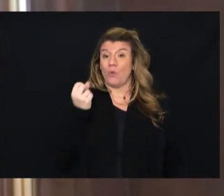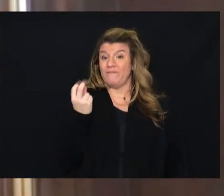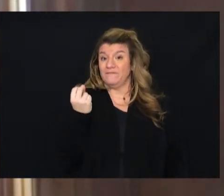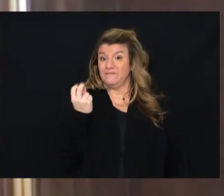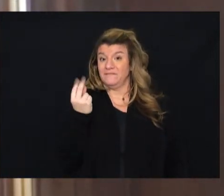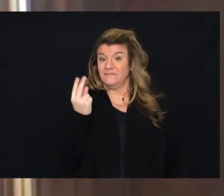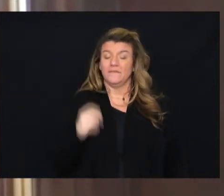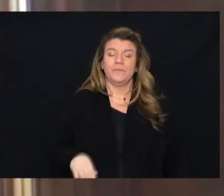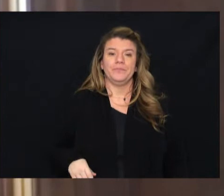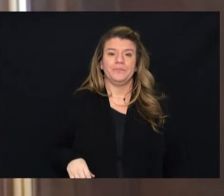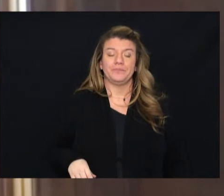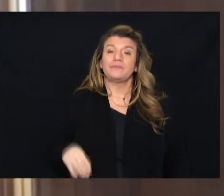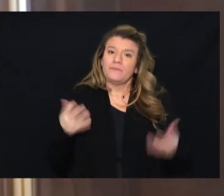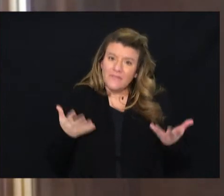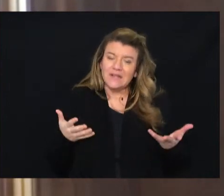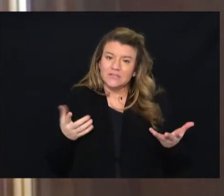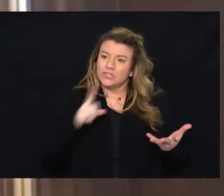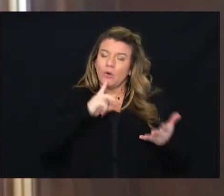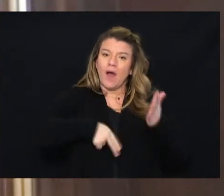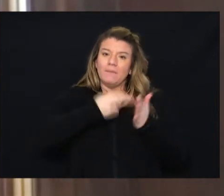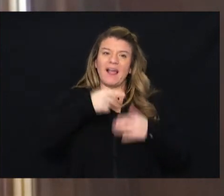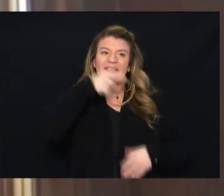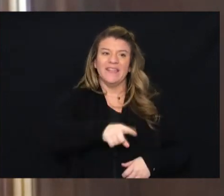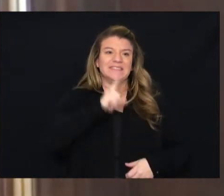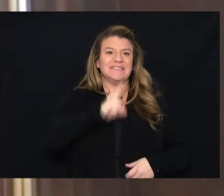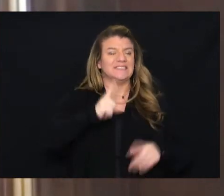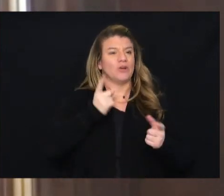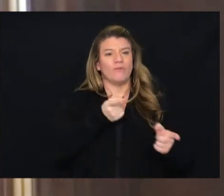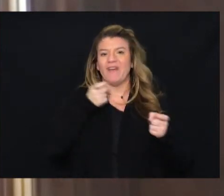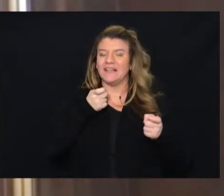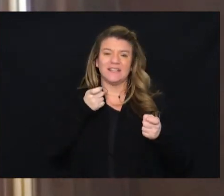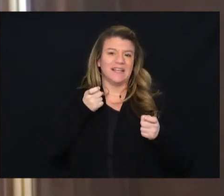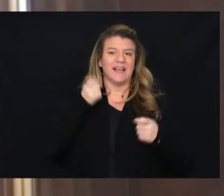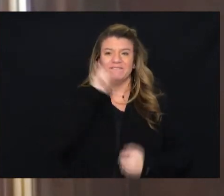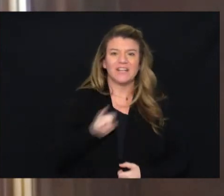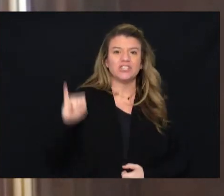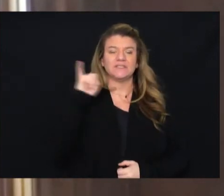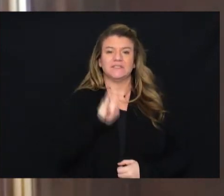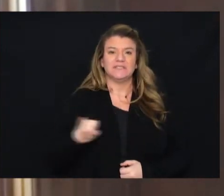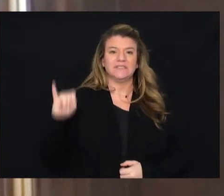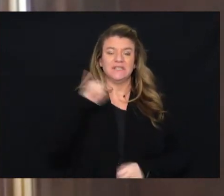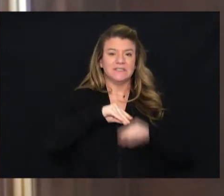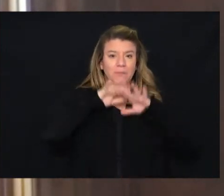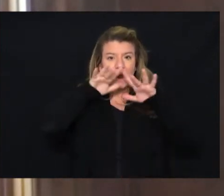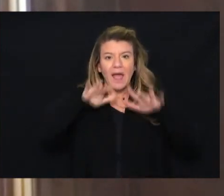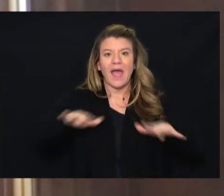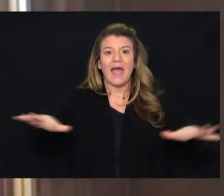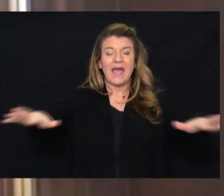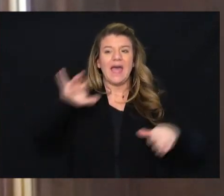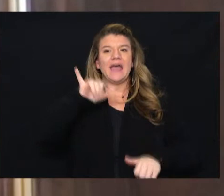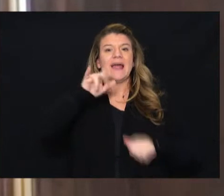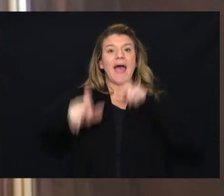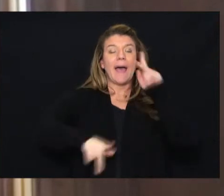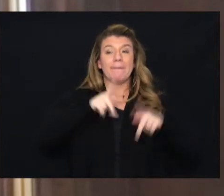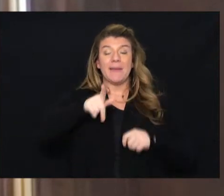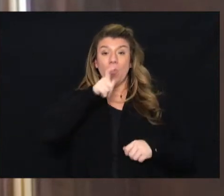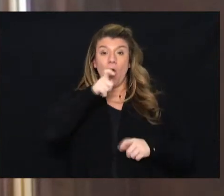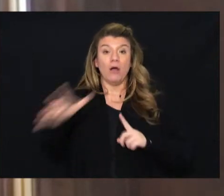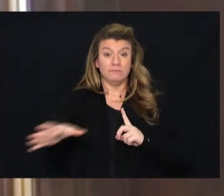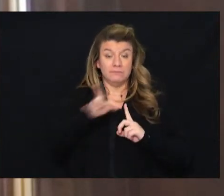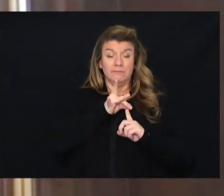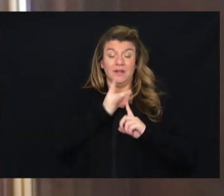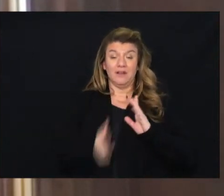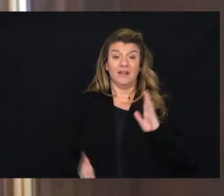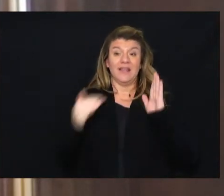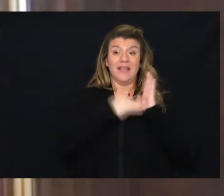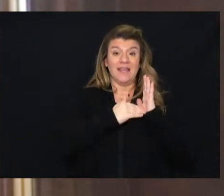12. So ultimately, this is so rapidly infectious that people are getting reinfected